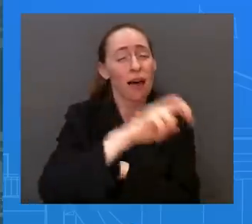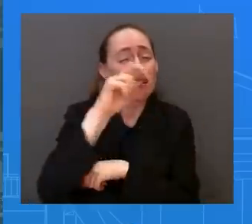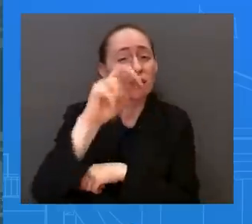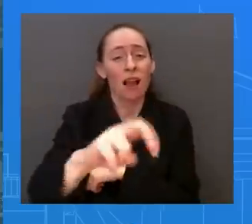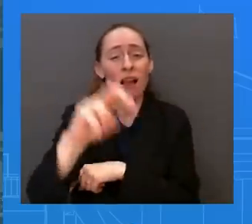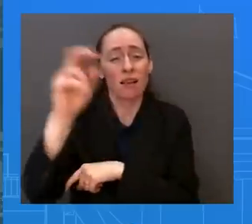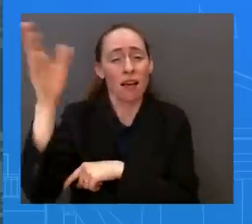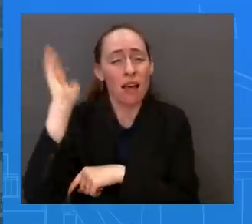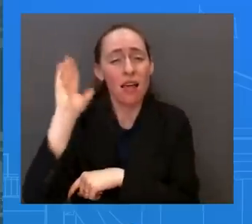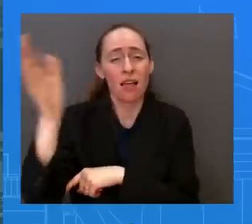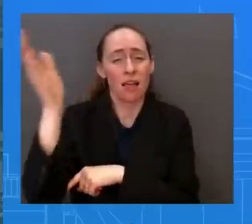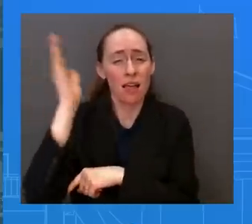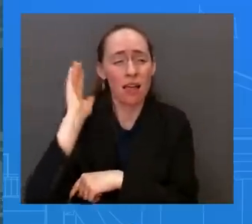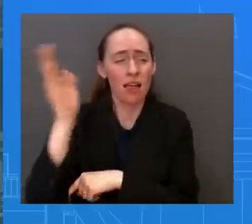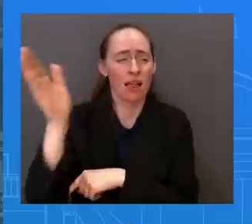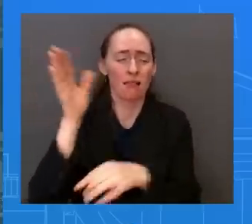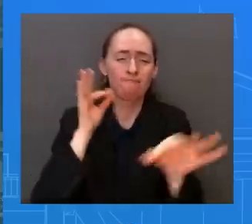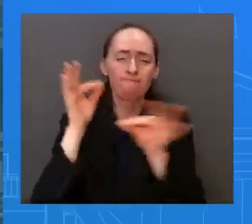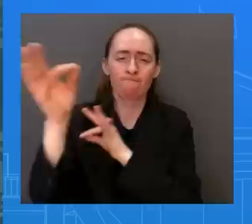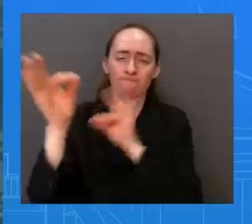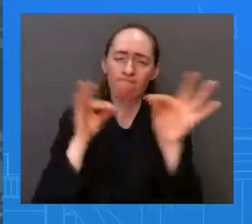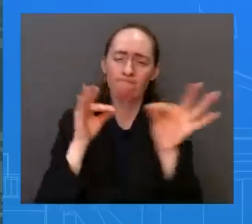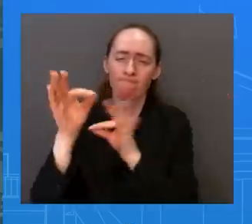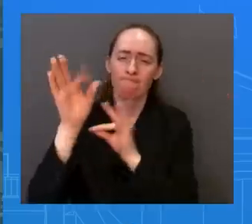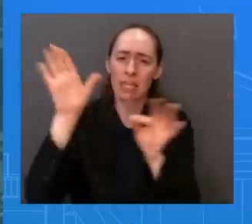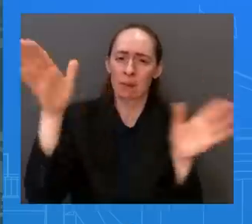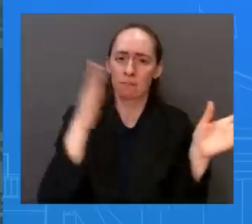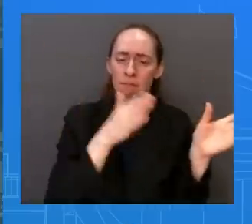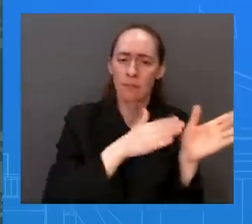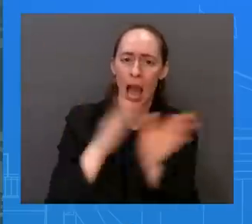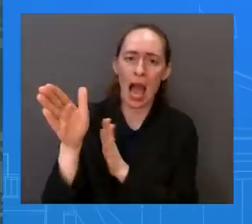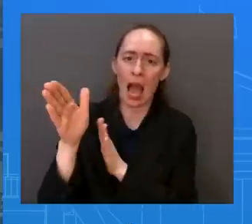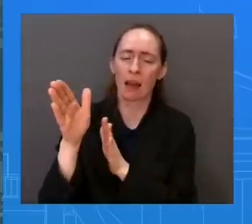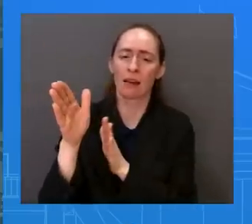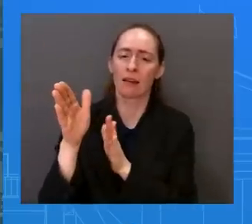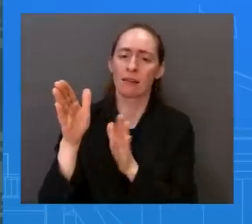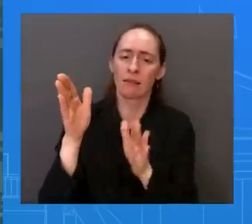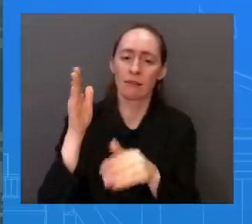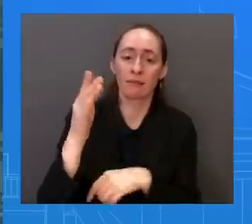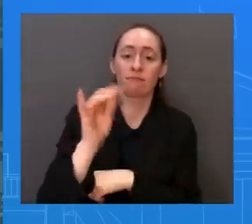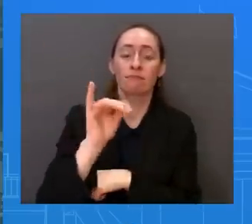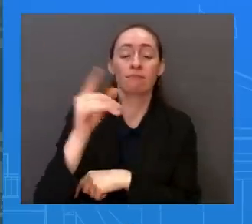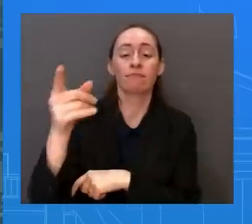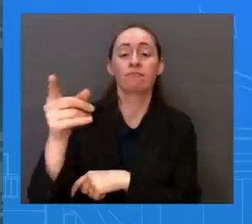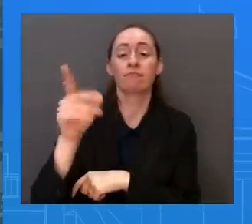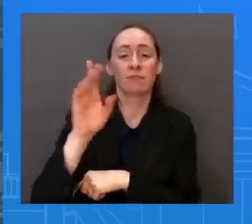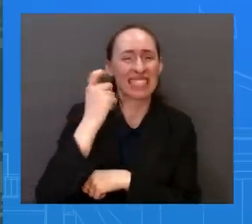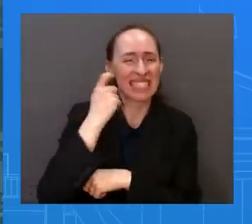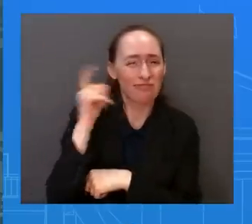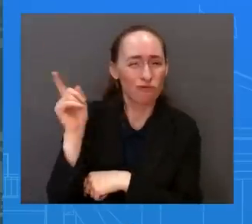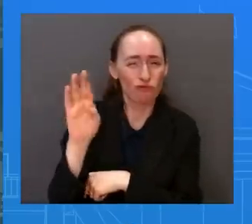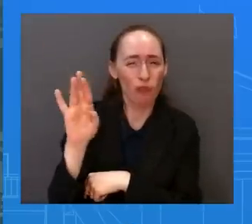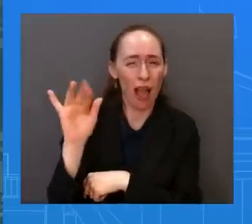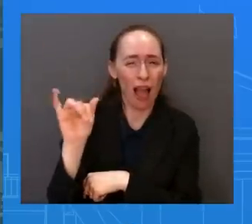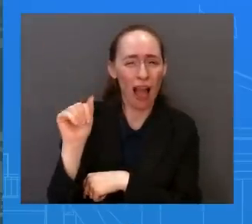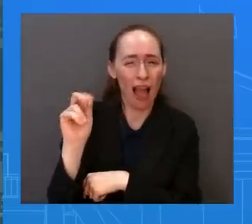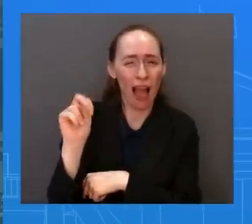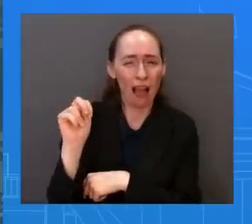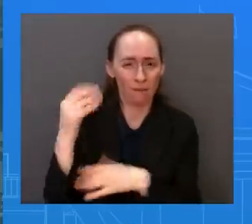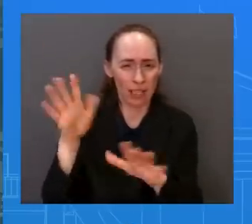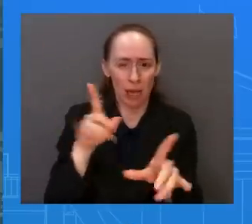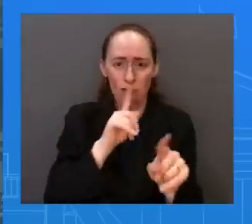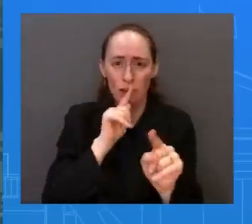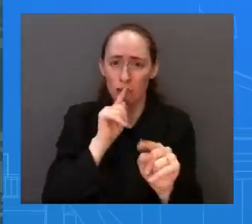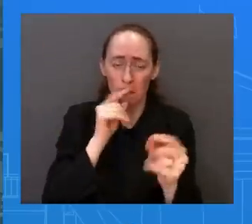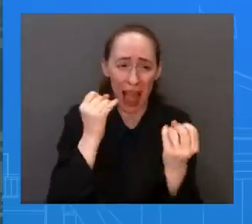we have done the last 2 years, how we've built. You've heard from Brian Deese just moments ago. He took many, many questions laying out the president's economic plan,